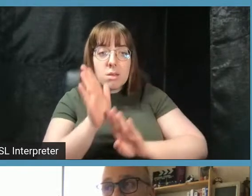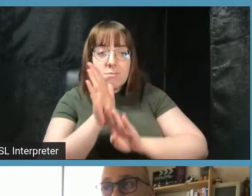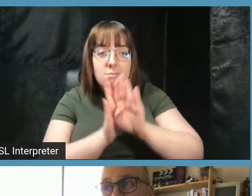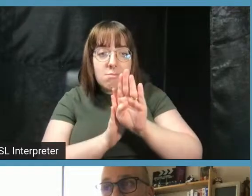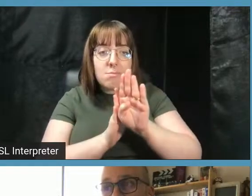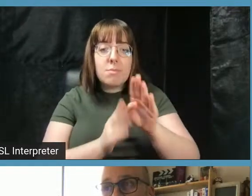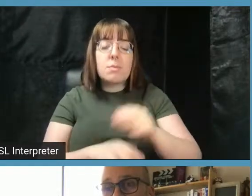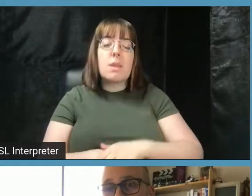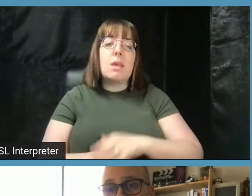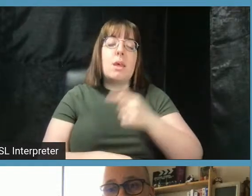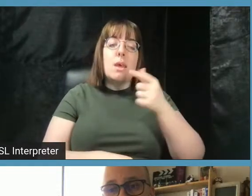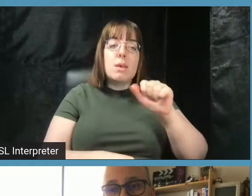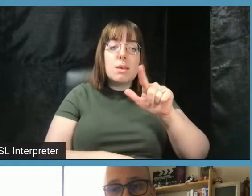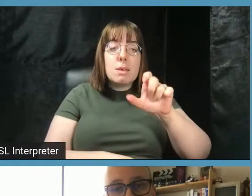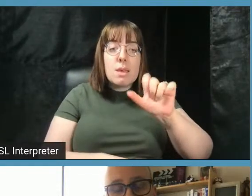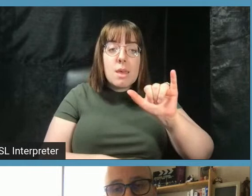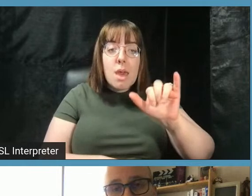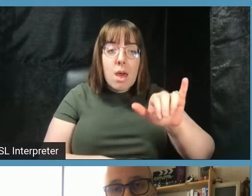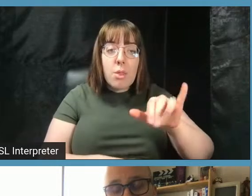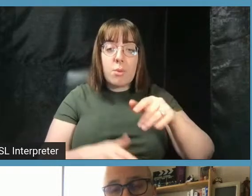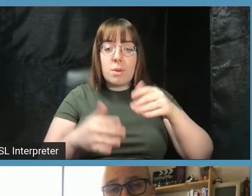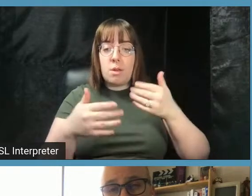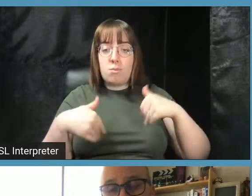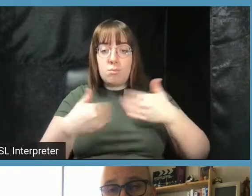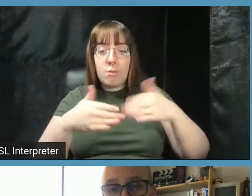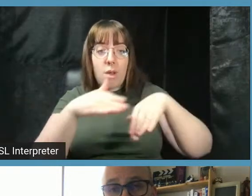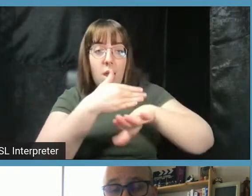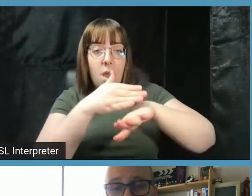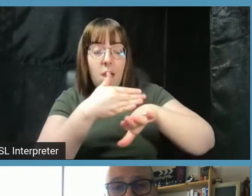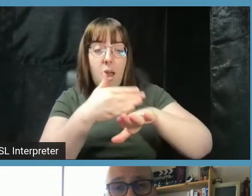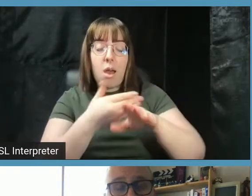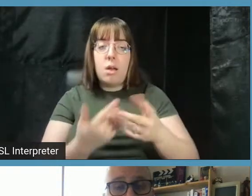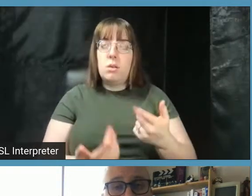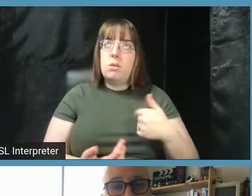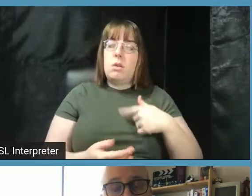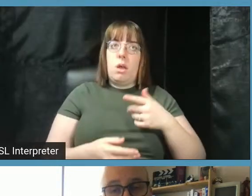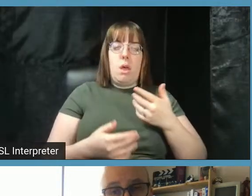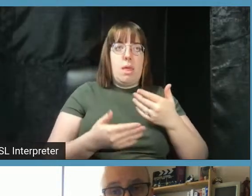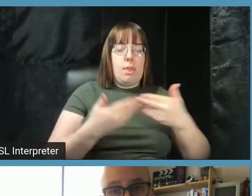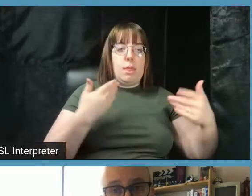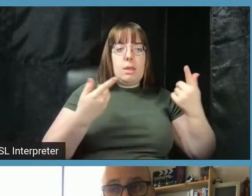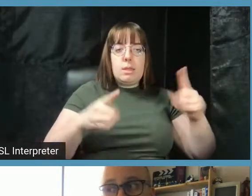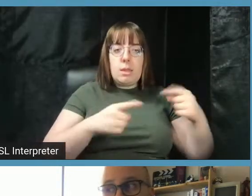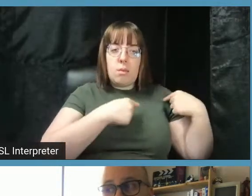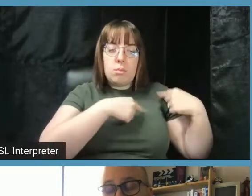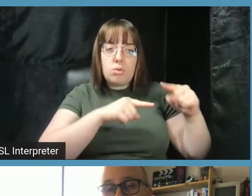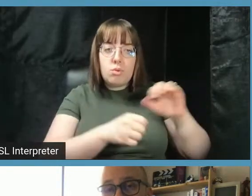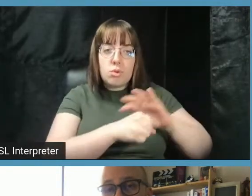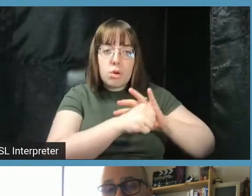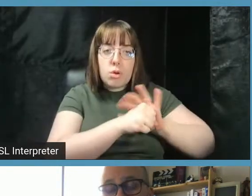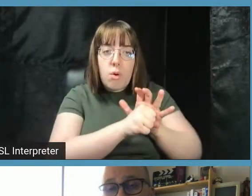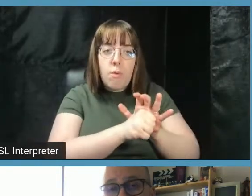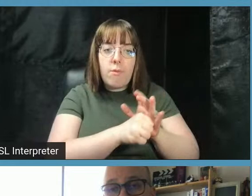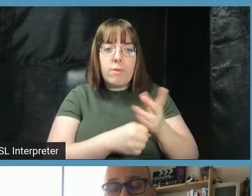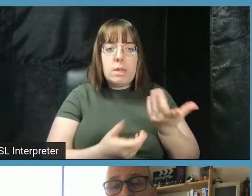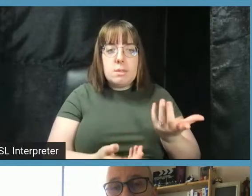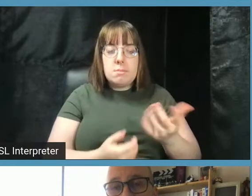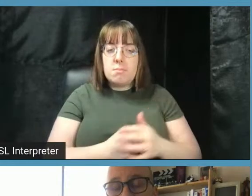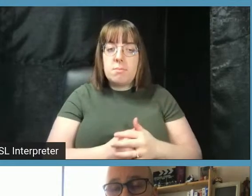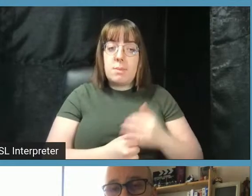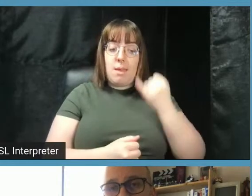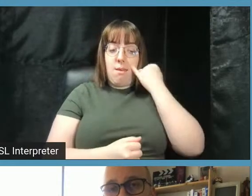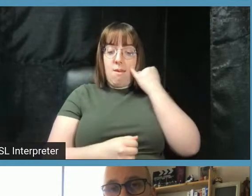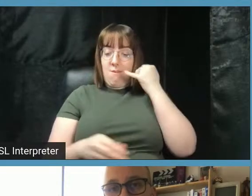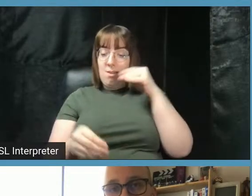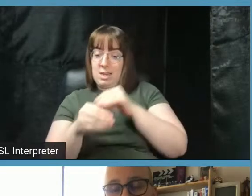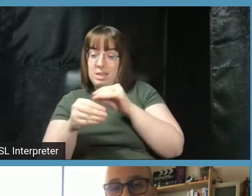gallery. And if we think about things that have been happening during COVID and the reticence to touch things, if in gallery we